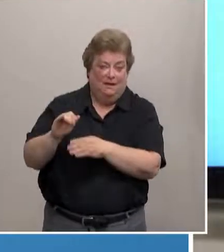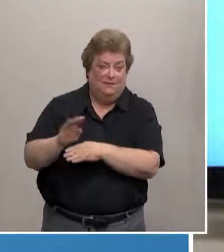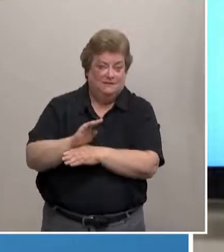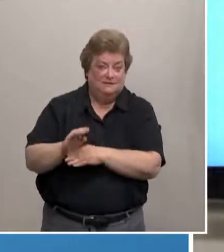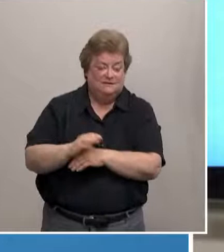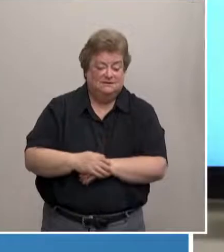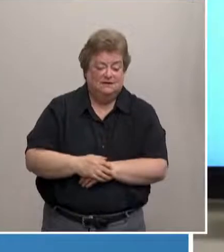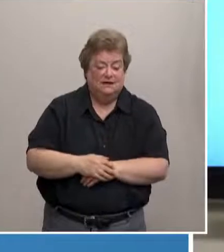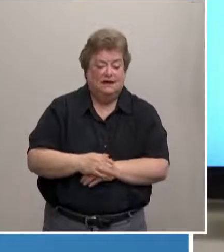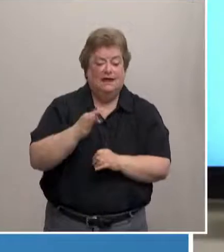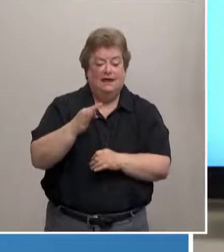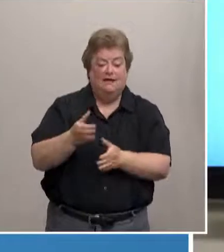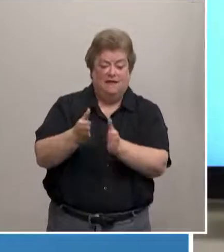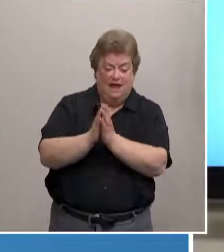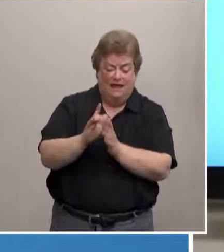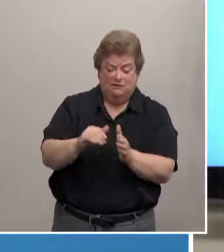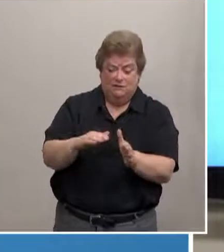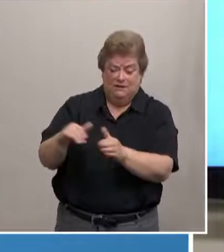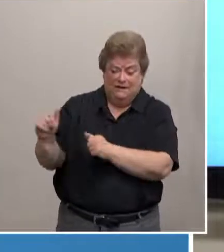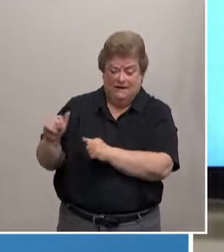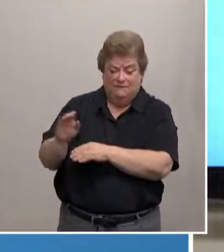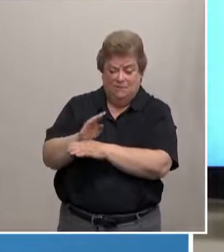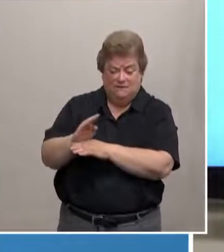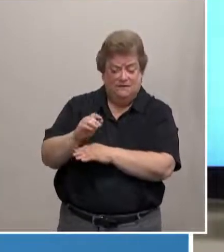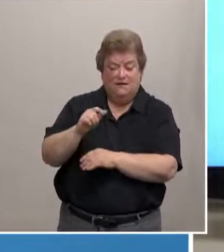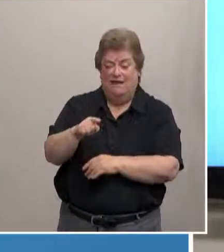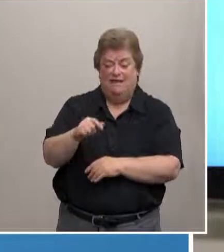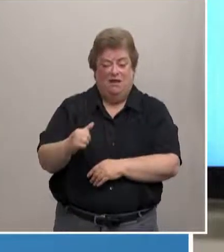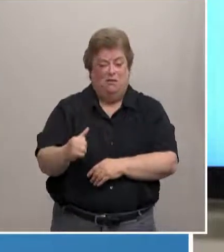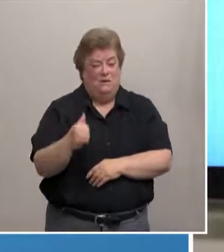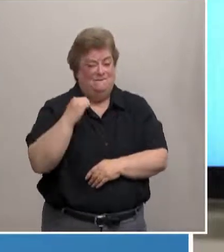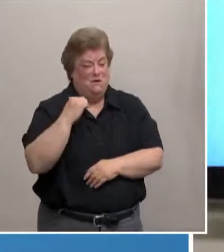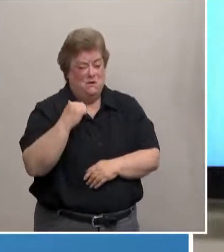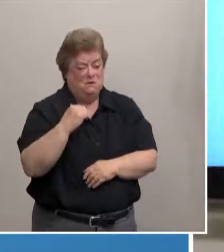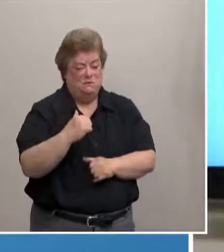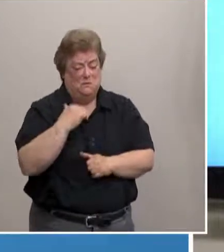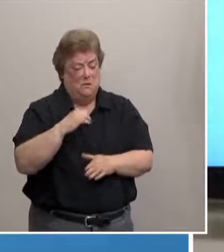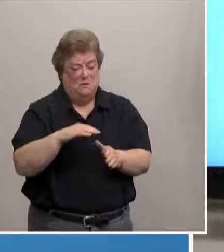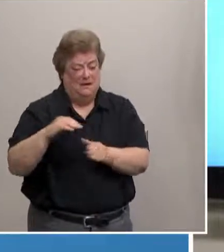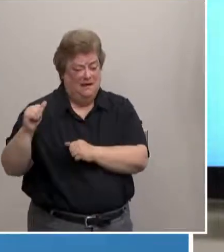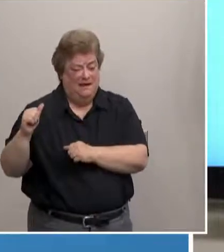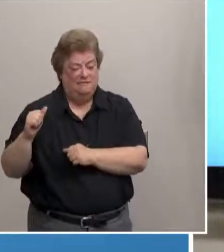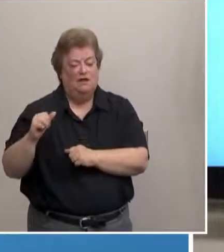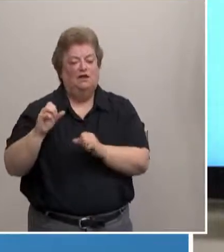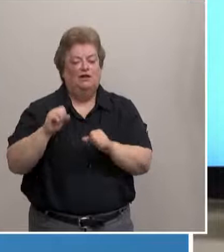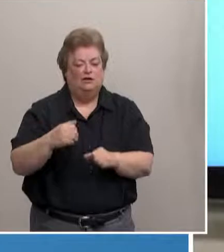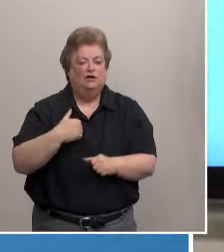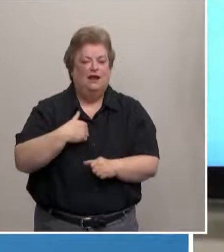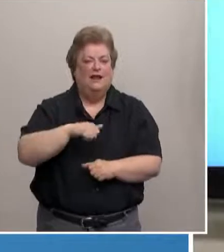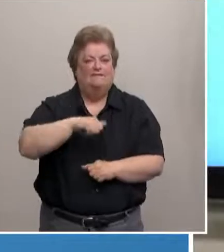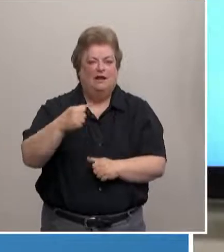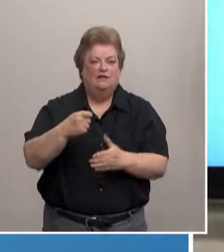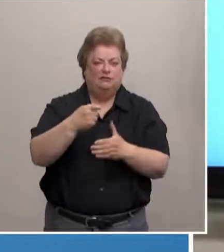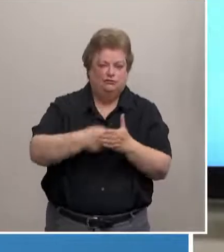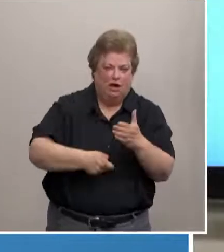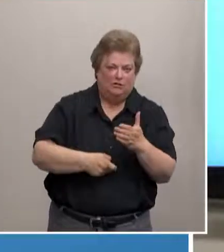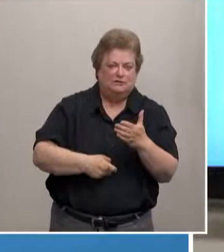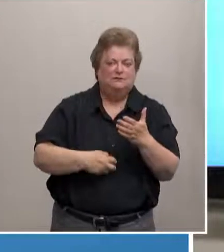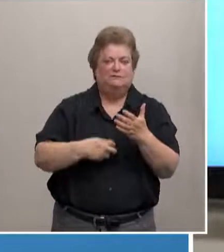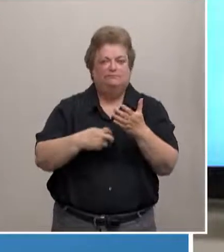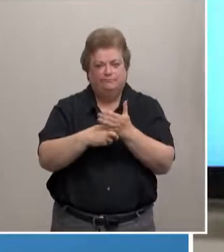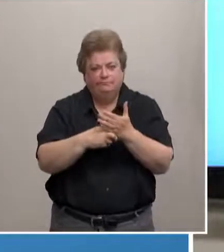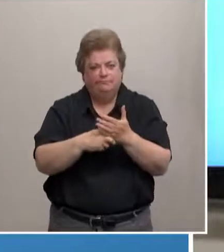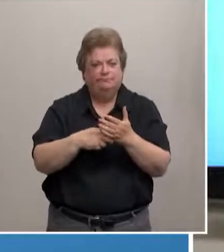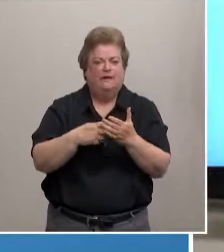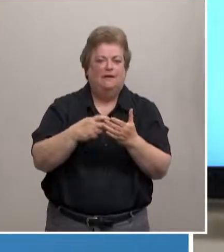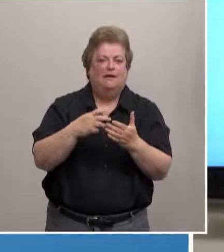Someone is asked to leave the business and they refuse, there could be other criminal charges, penalties,